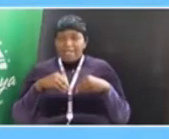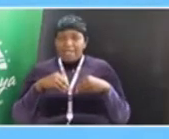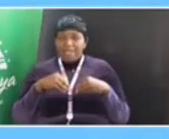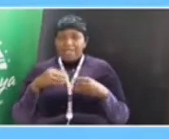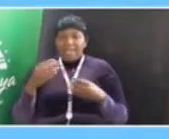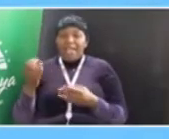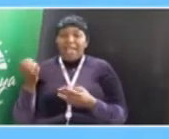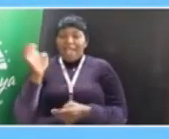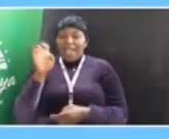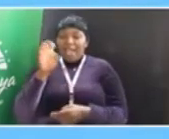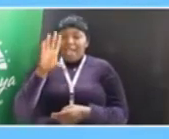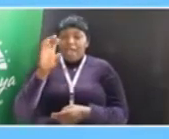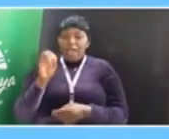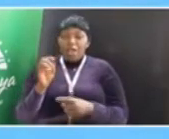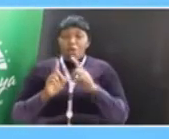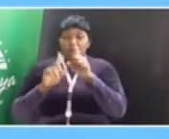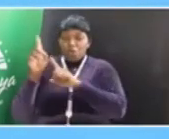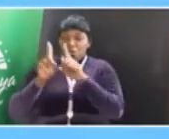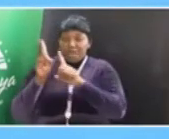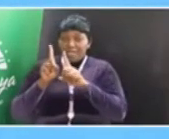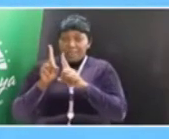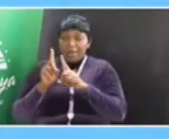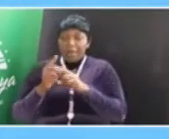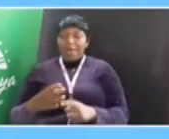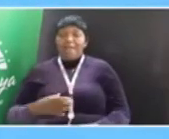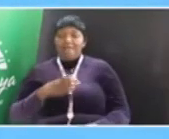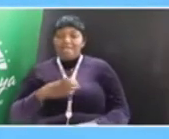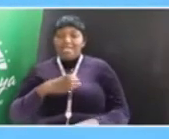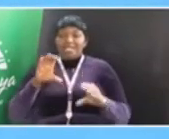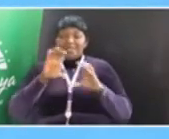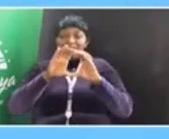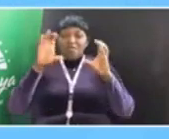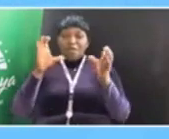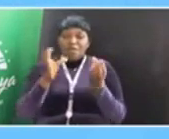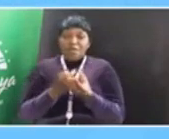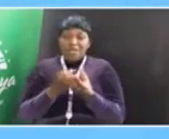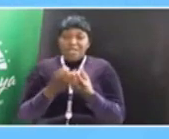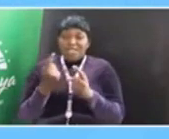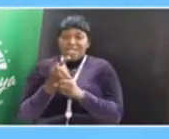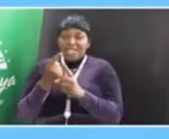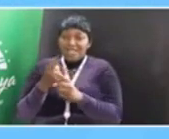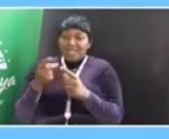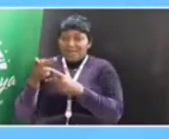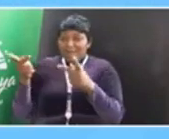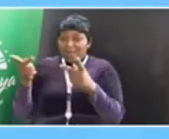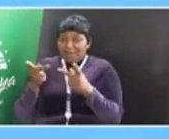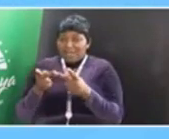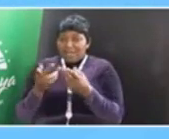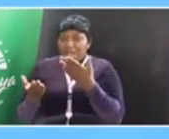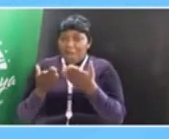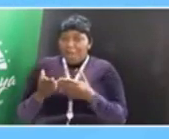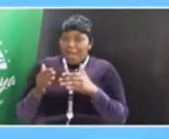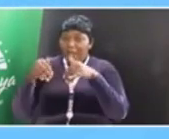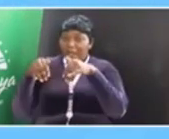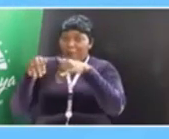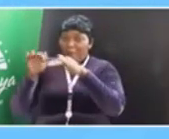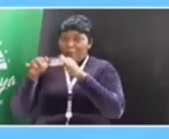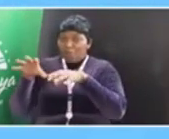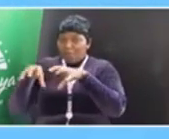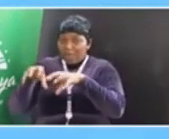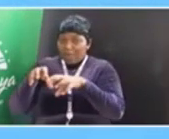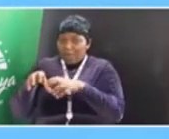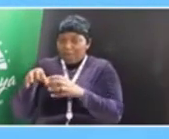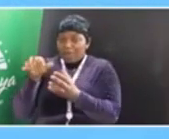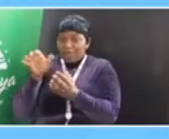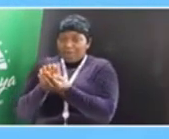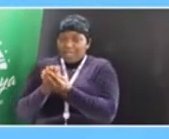ecotourism by visiting community-run conservancies, where wildlife conservation is intertwined